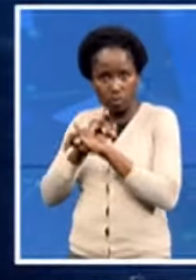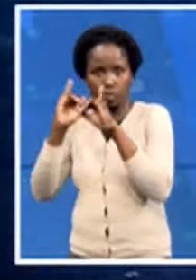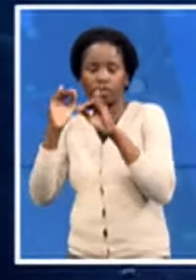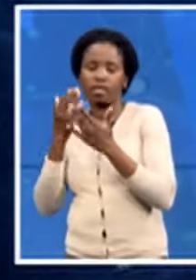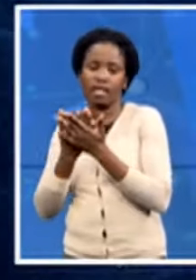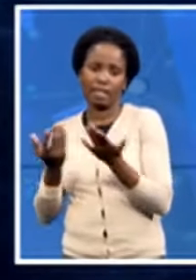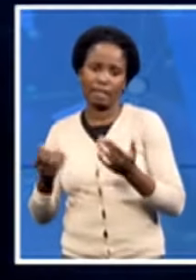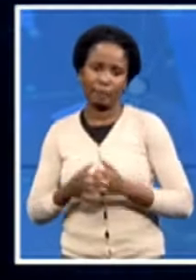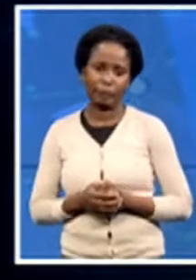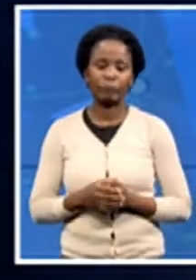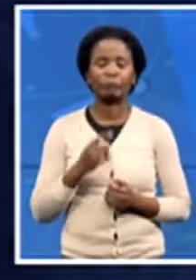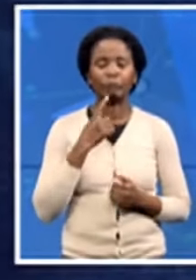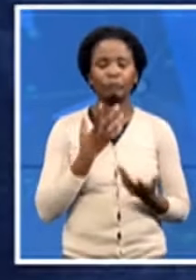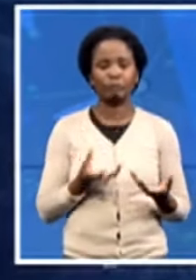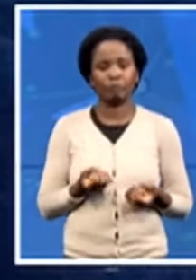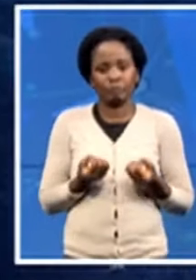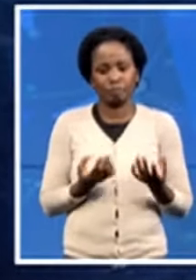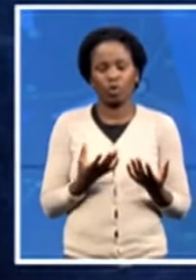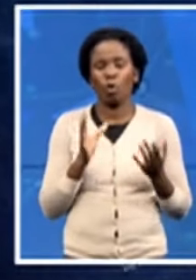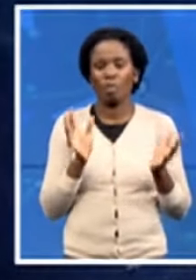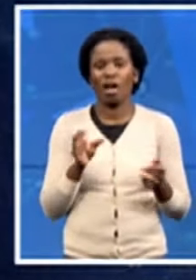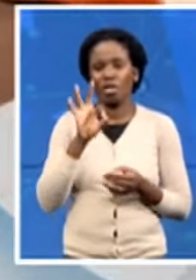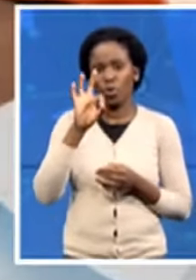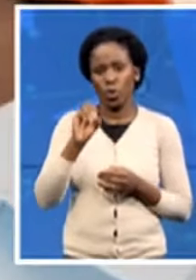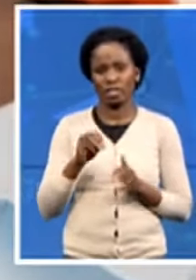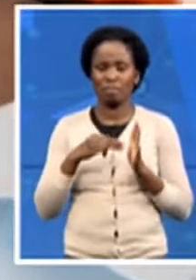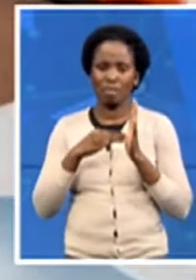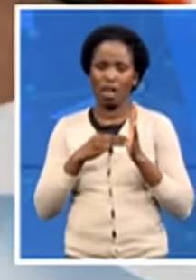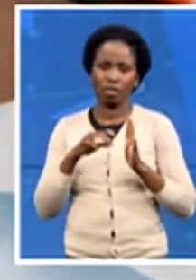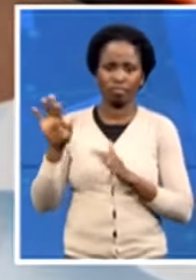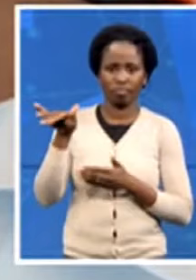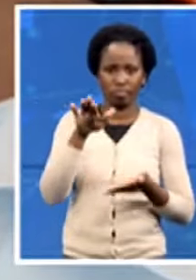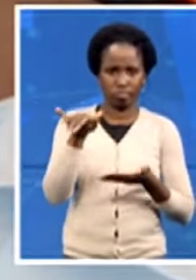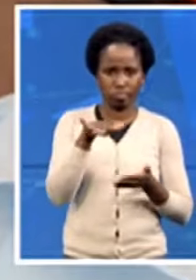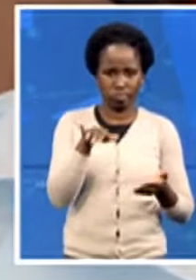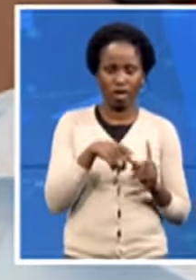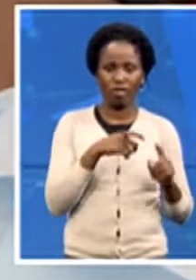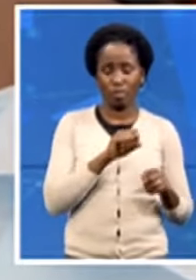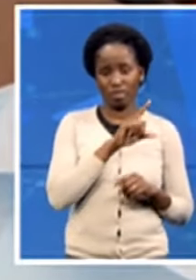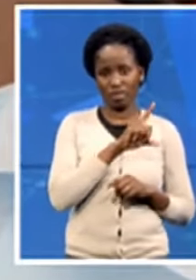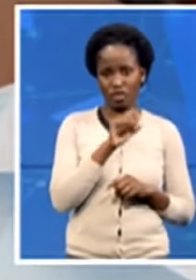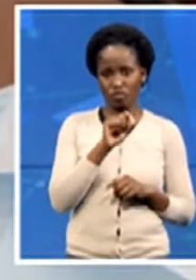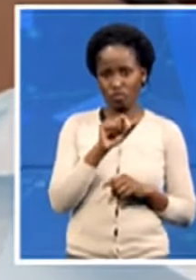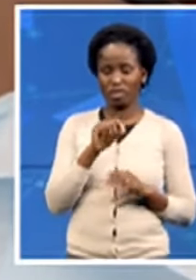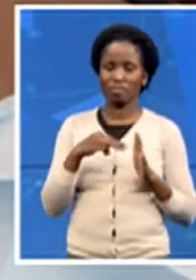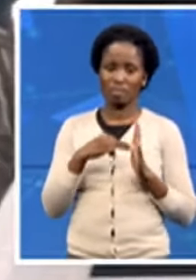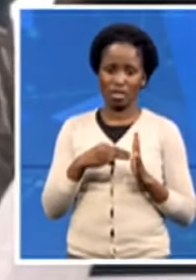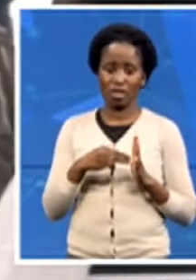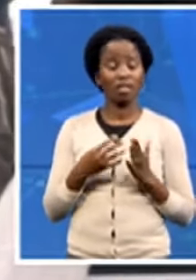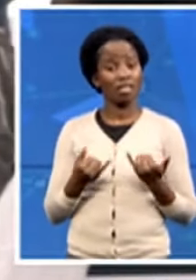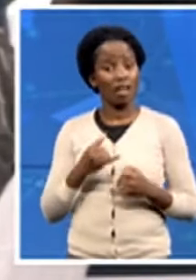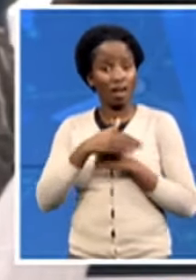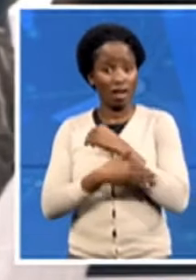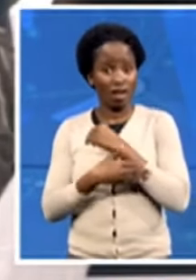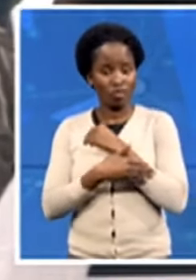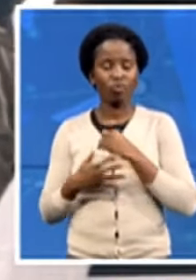Africa out of its commitment of 720 million. The continent is banking on more 400 million doses from Johnson &